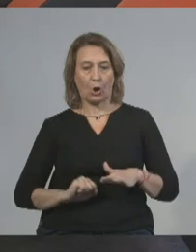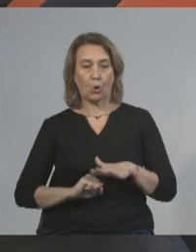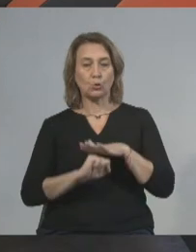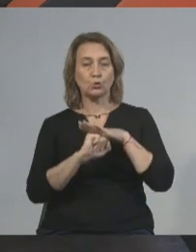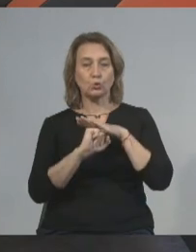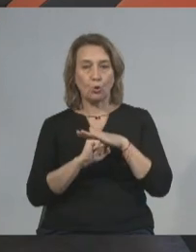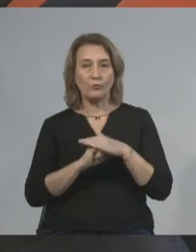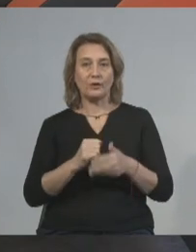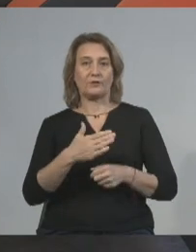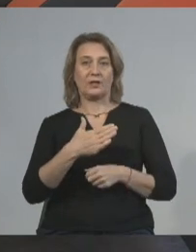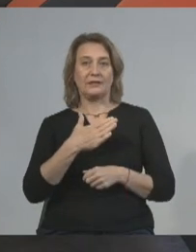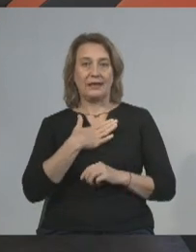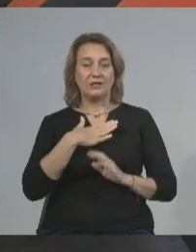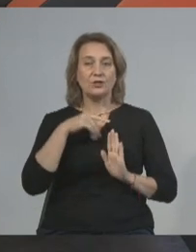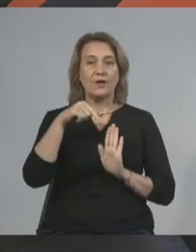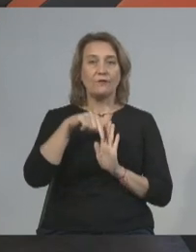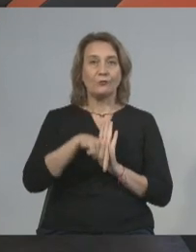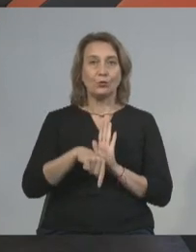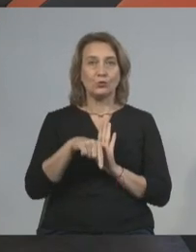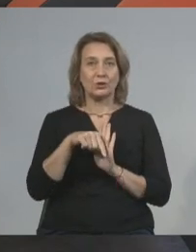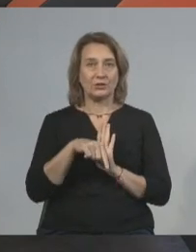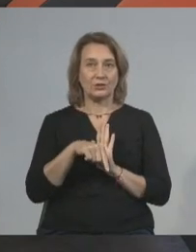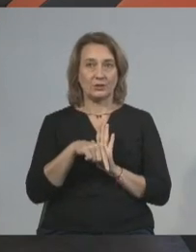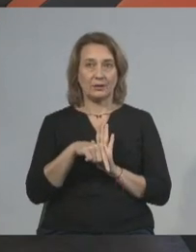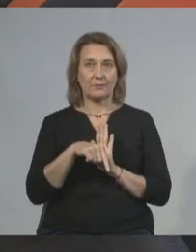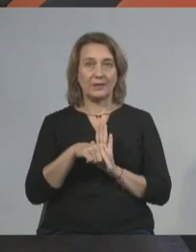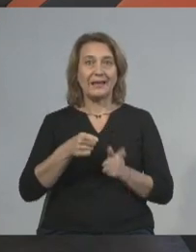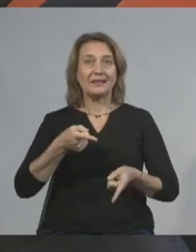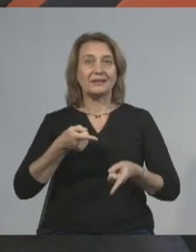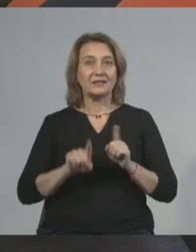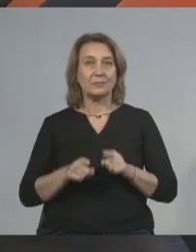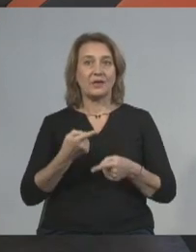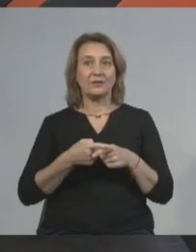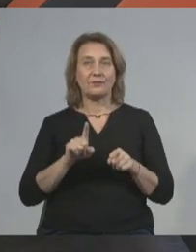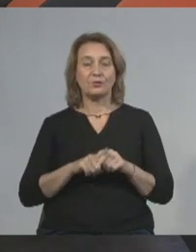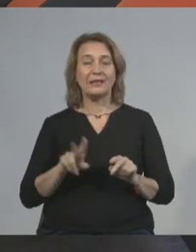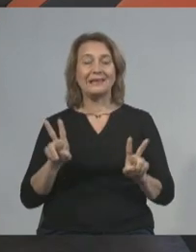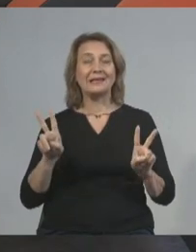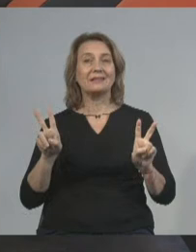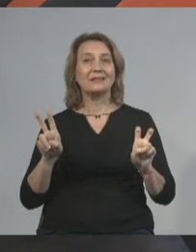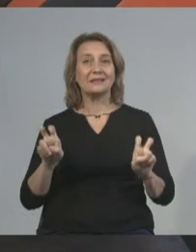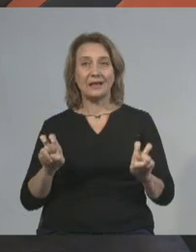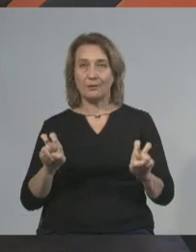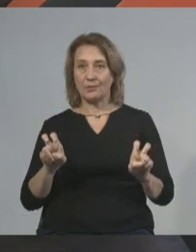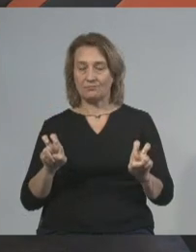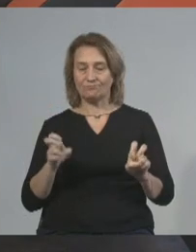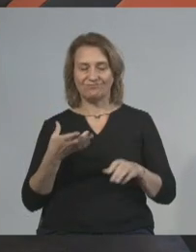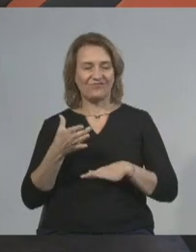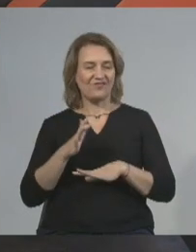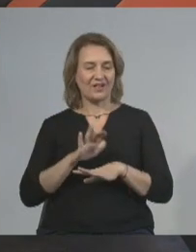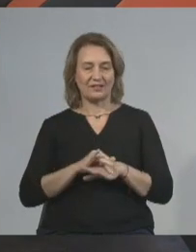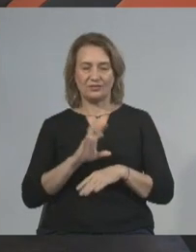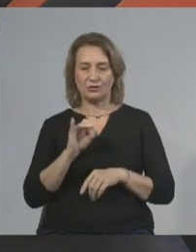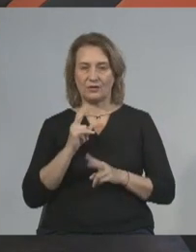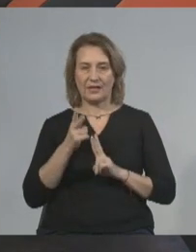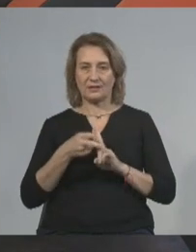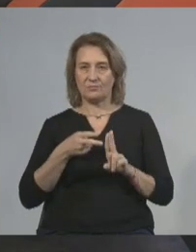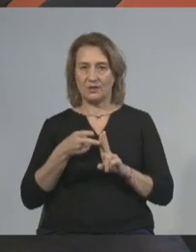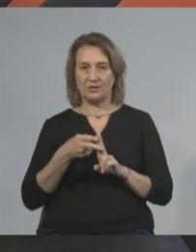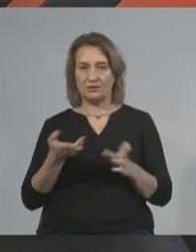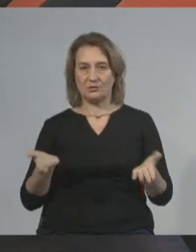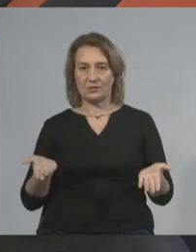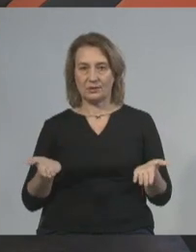there are a lot of narratives which tell ukrainians kind of get back to their roots these narratives don't change